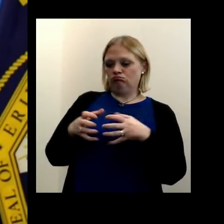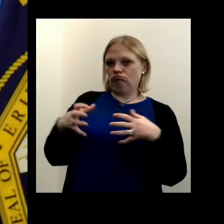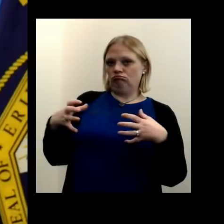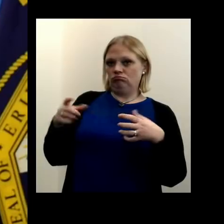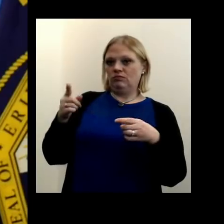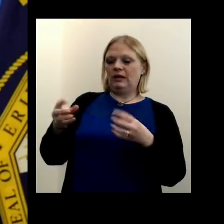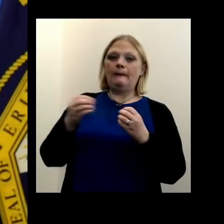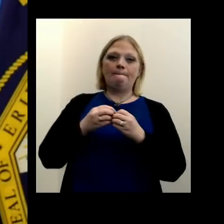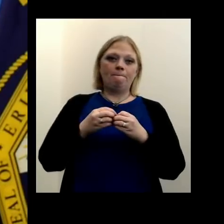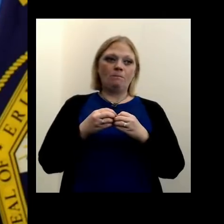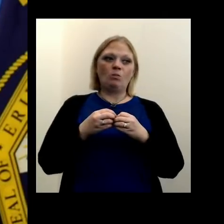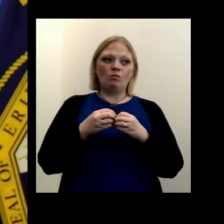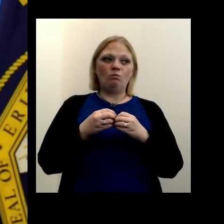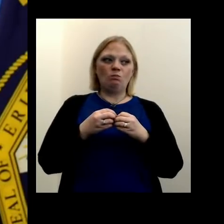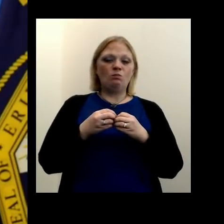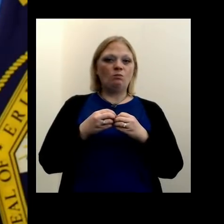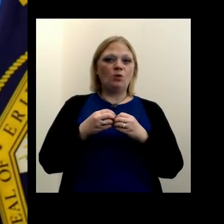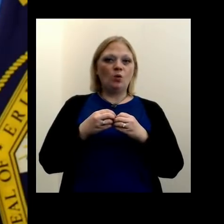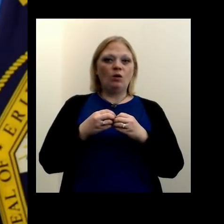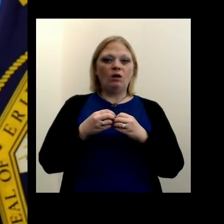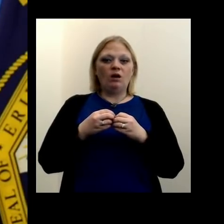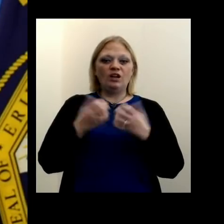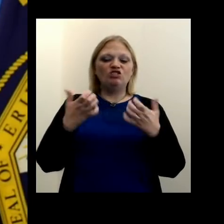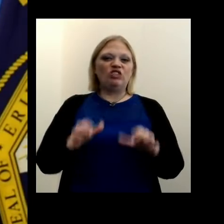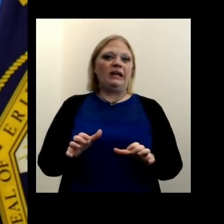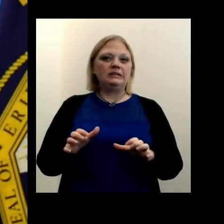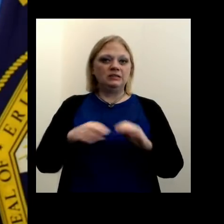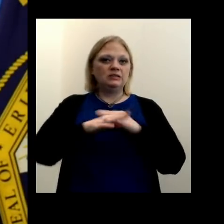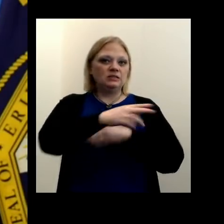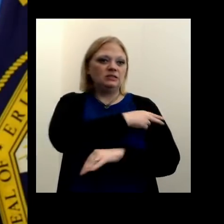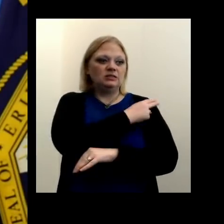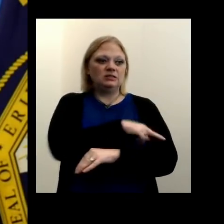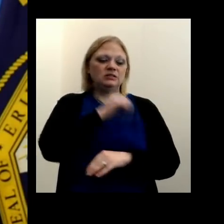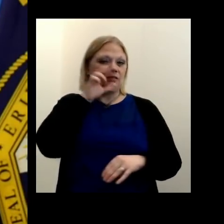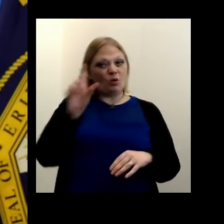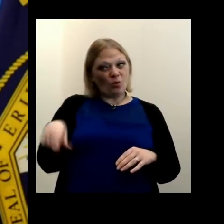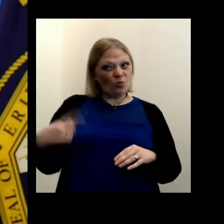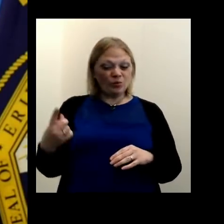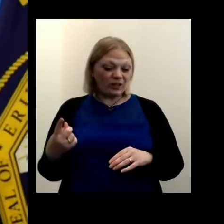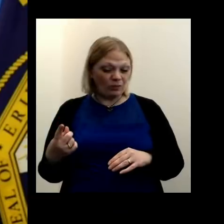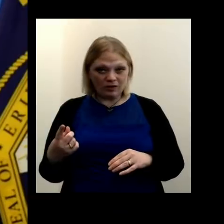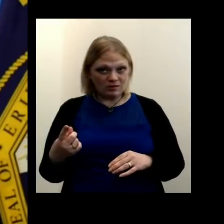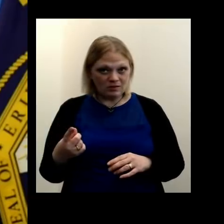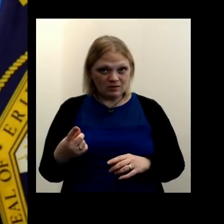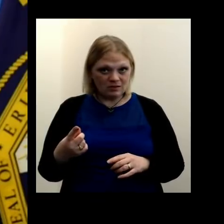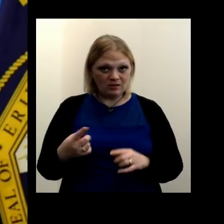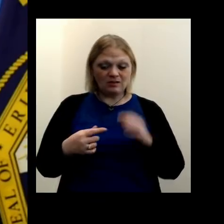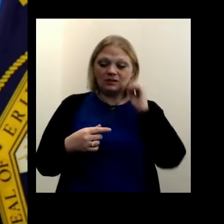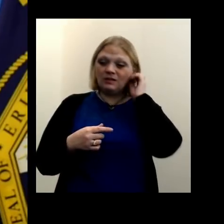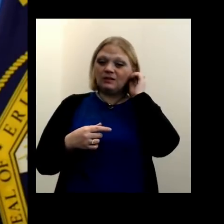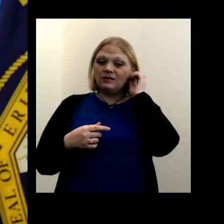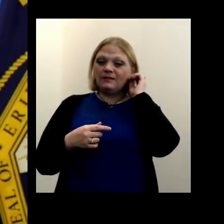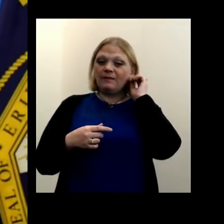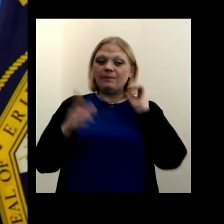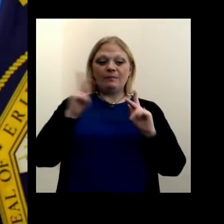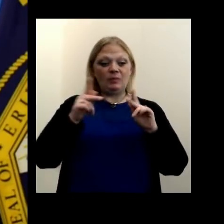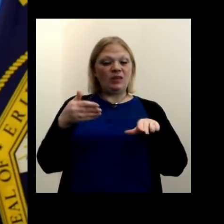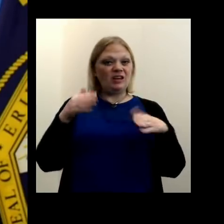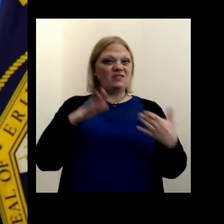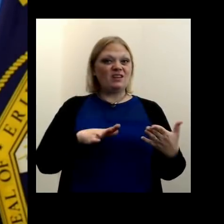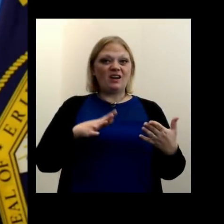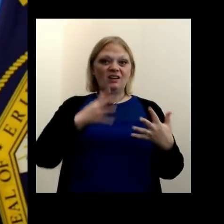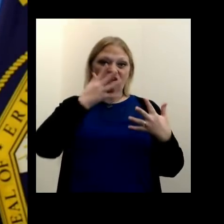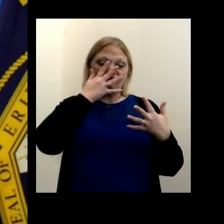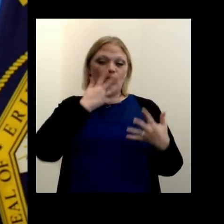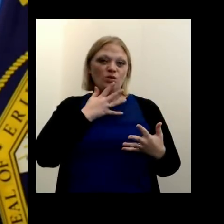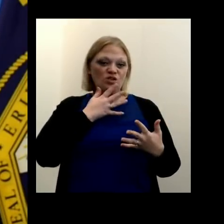more susceptible to being hospitalized, but they're not the only ones that are susceptible to being hospitalized. There have been people who've died, unfortunately, under the age of